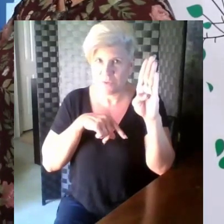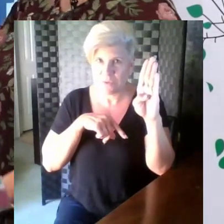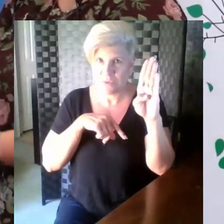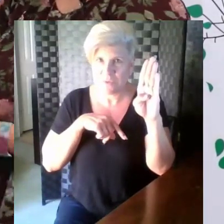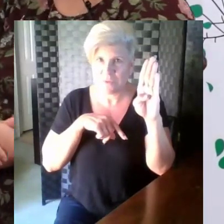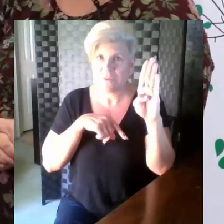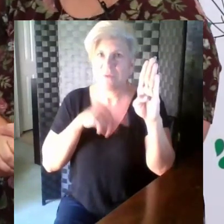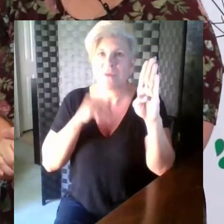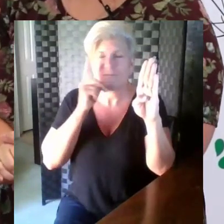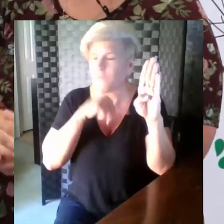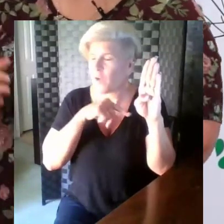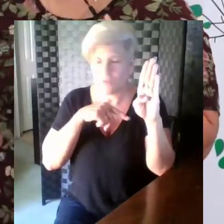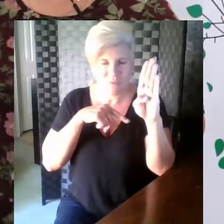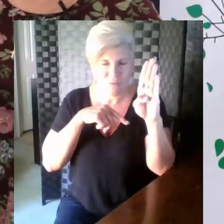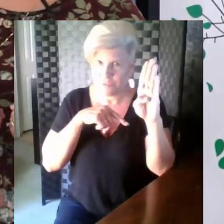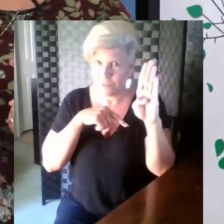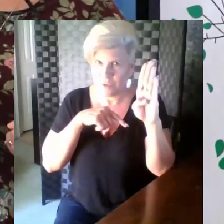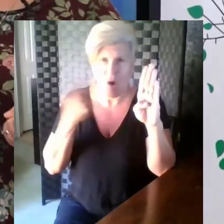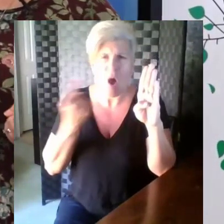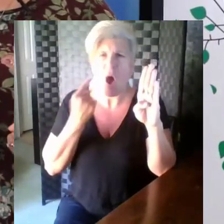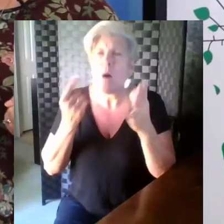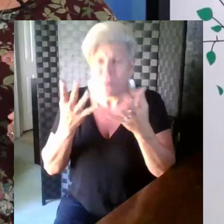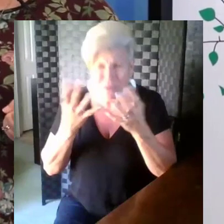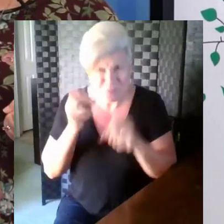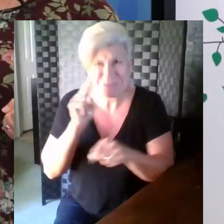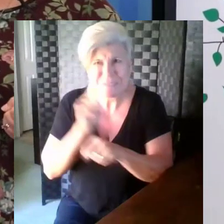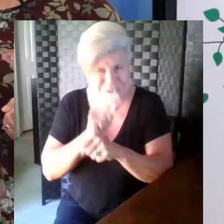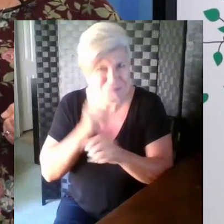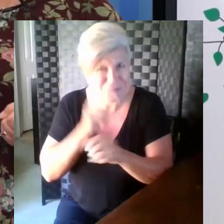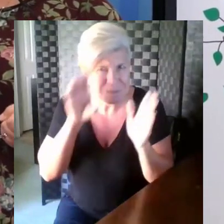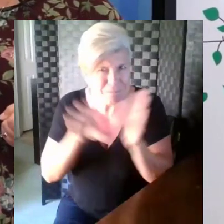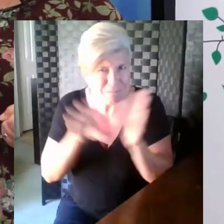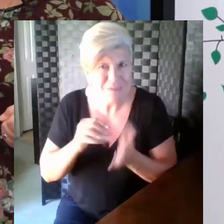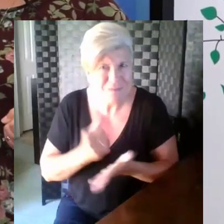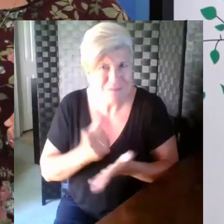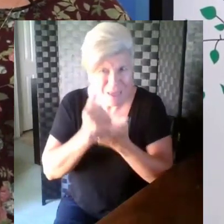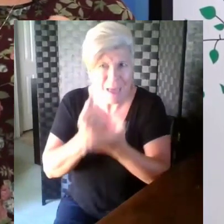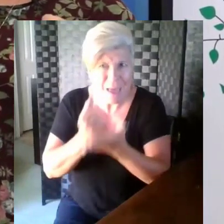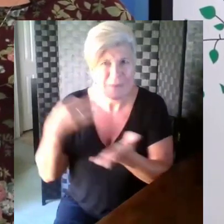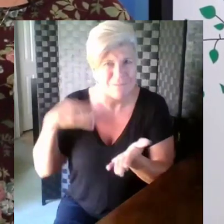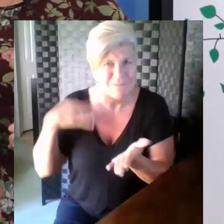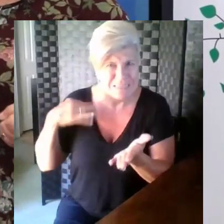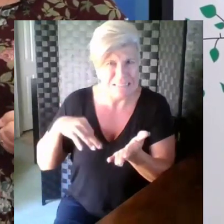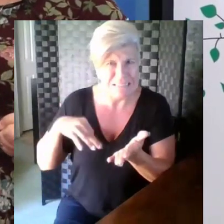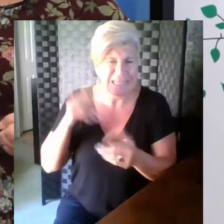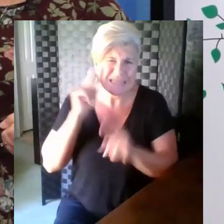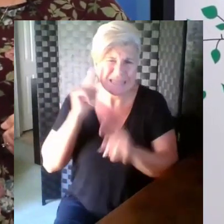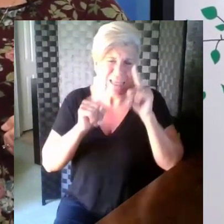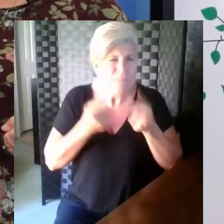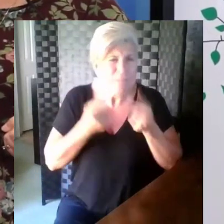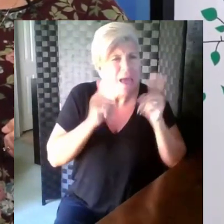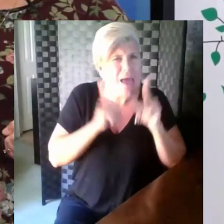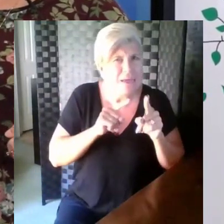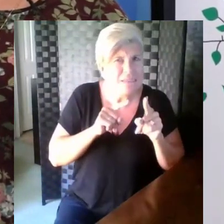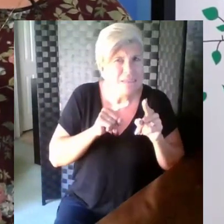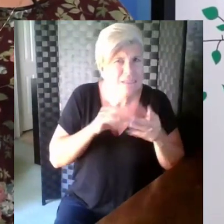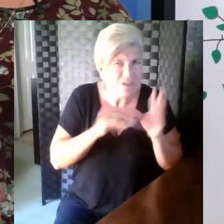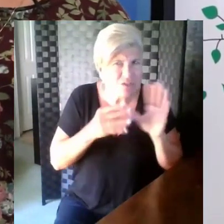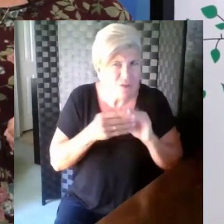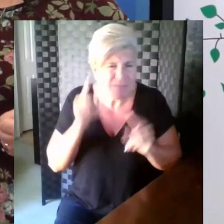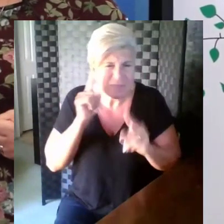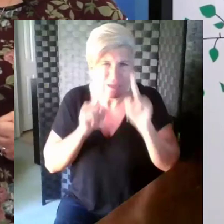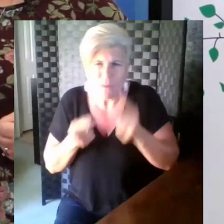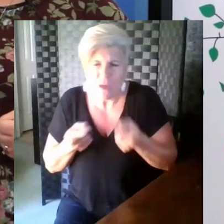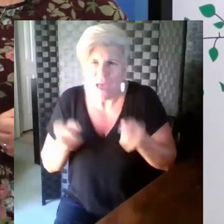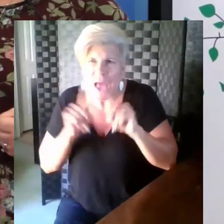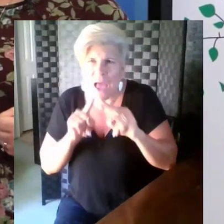fingers. That is false. You always want to use the pictures to your advantage. Think about what's happening in the story.